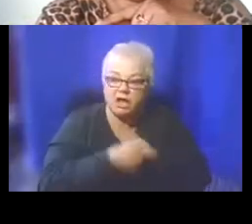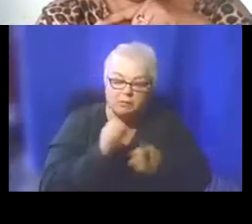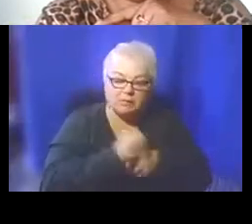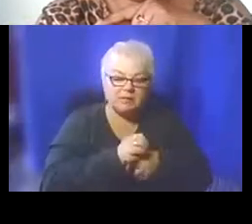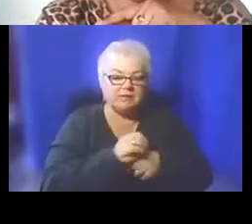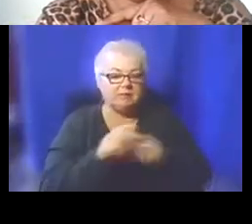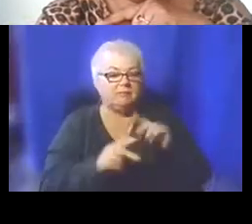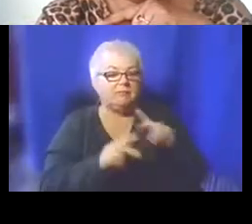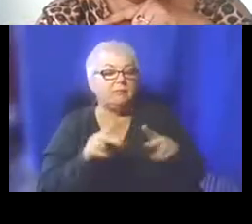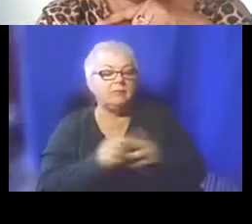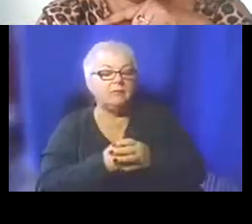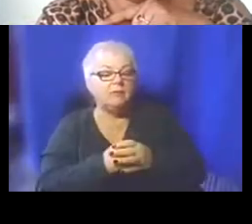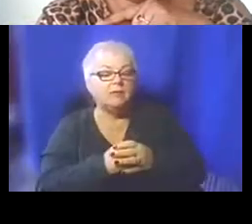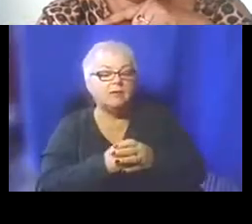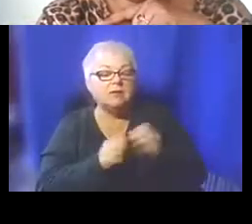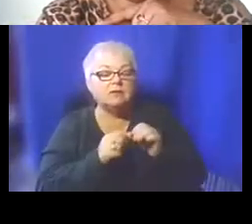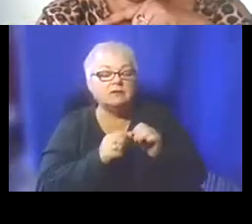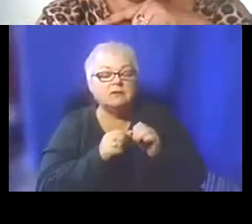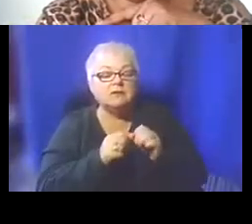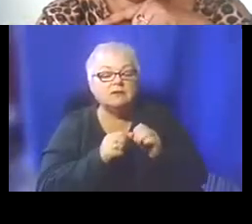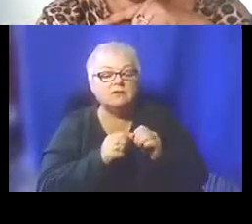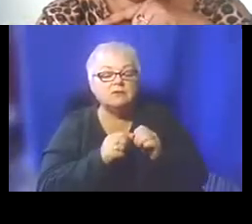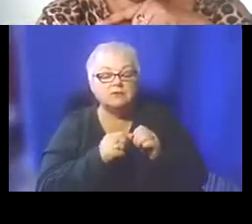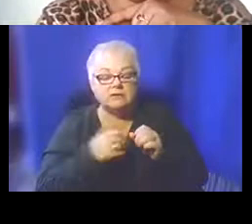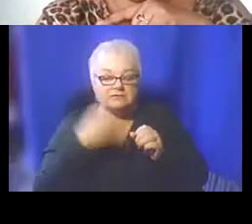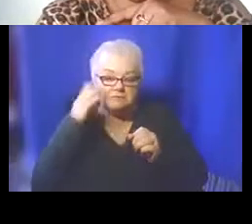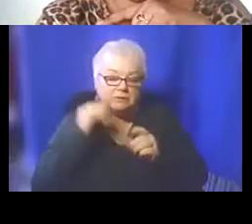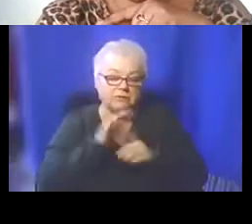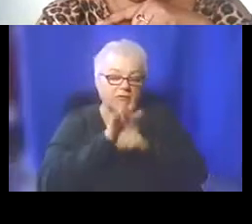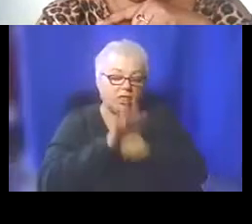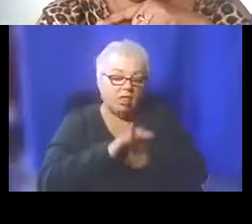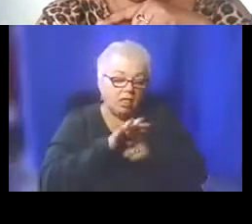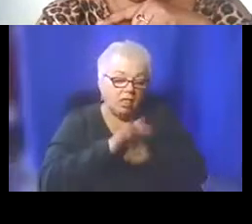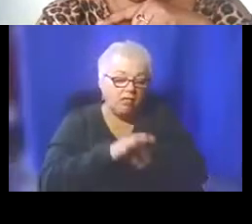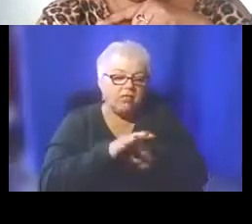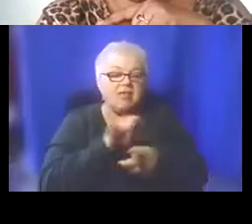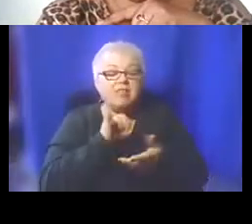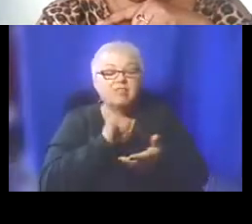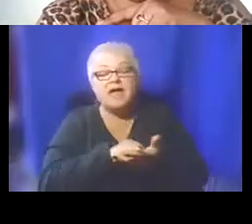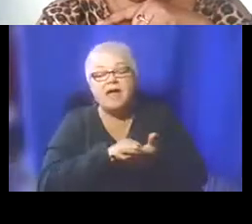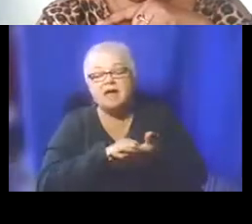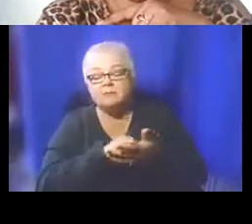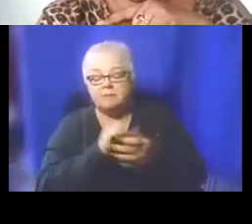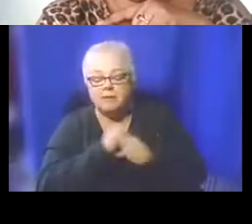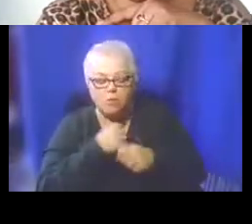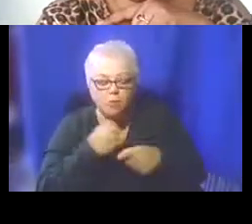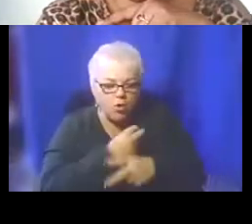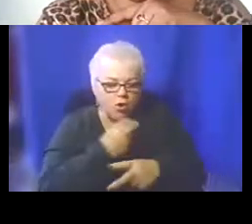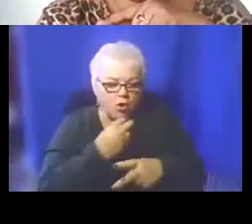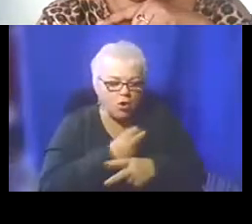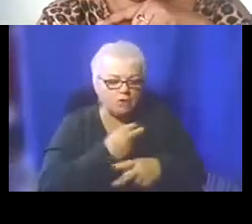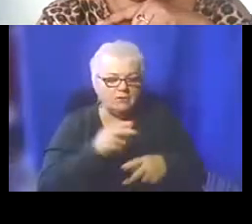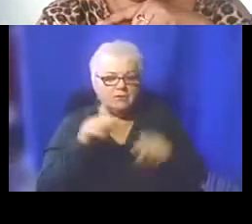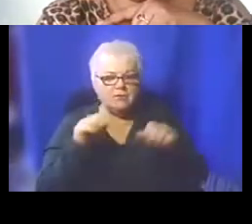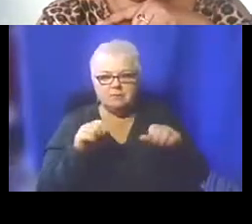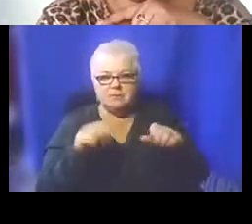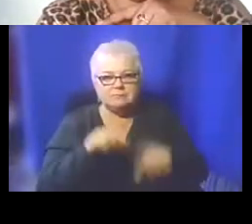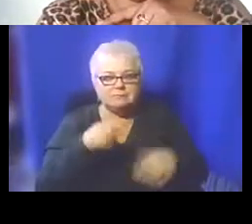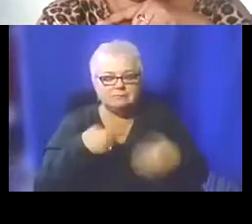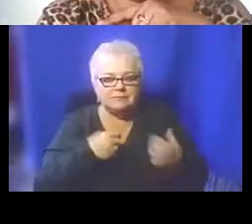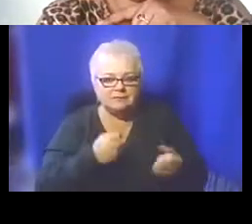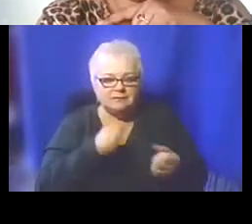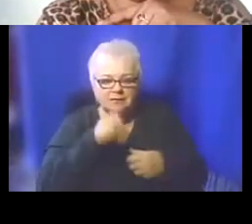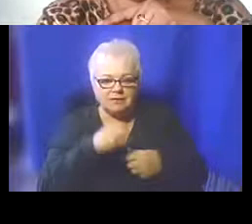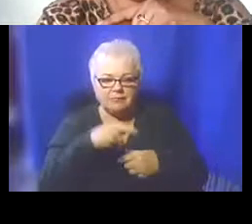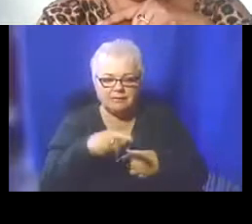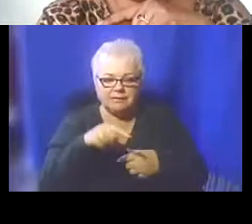People who are continuing to be oppressed. That exacerbates any possibility of healing. So it's not post-traumatic stress